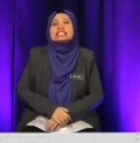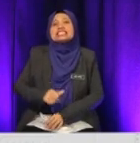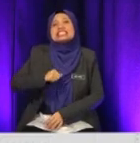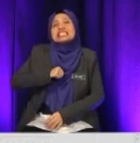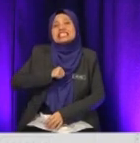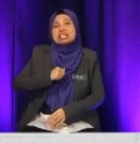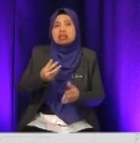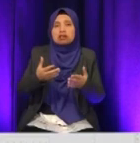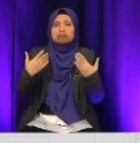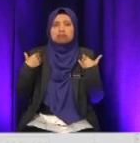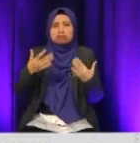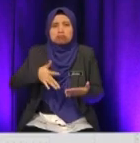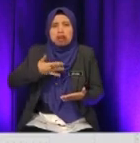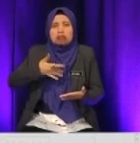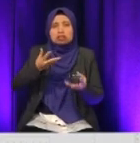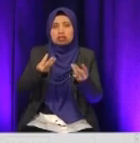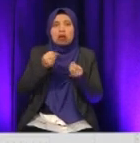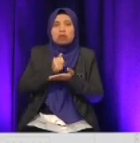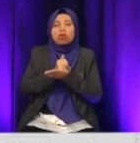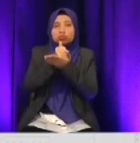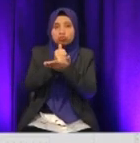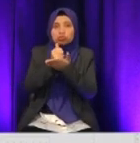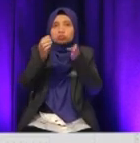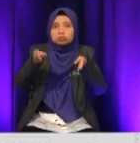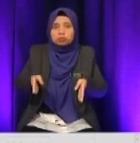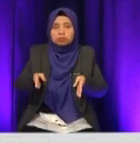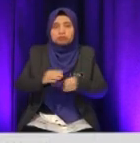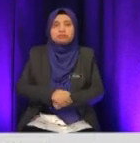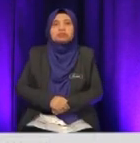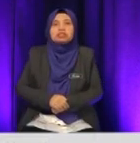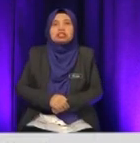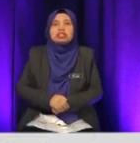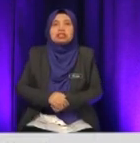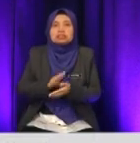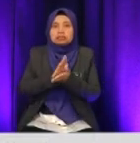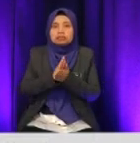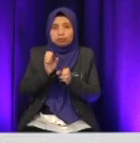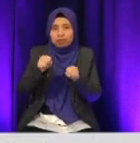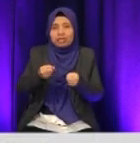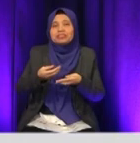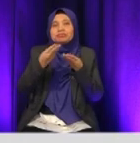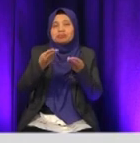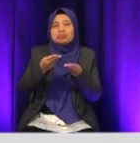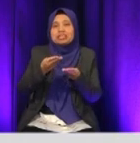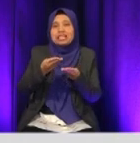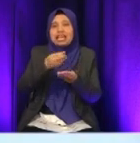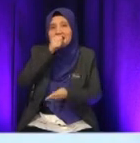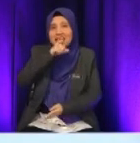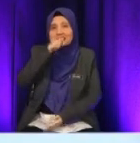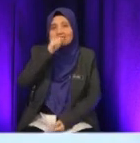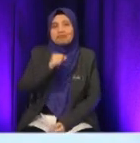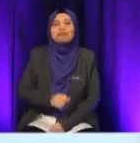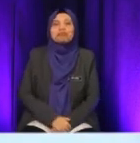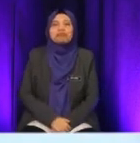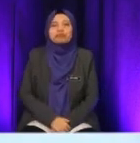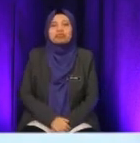other people without being forced or told to. That's mm-hmm. a good one. So why don't we give her one stick? Of course. So well done, Anne. Thank you for your